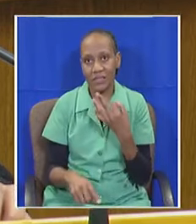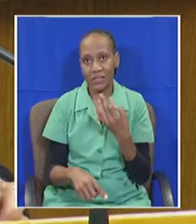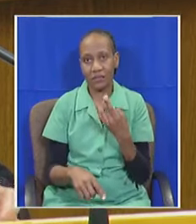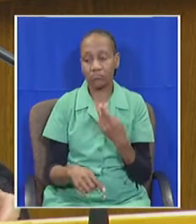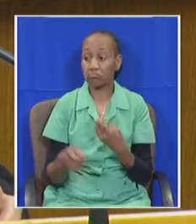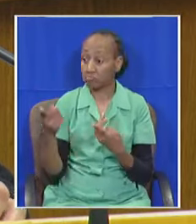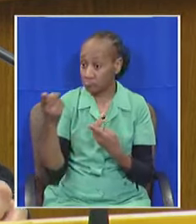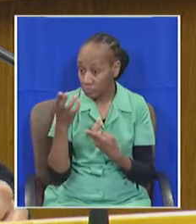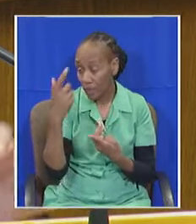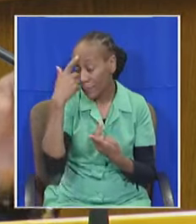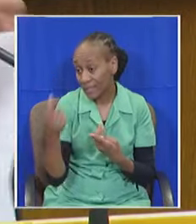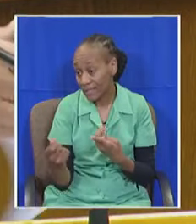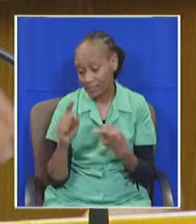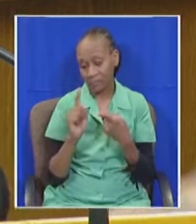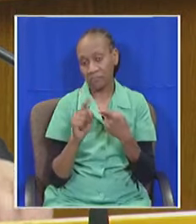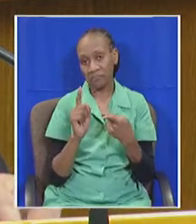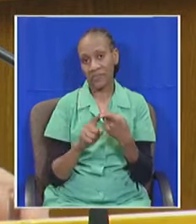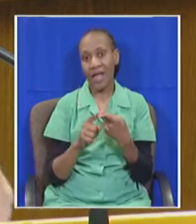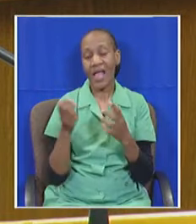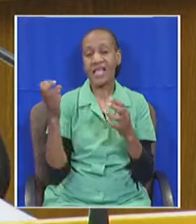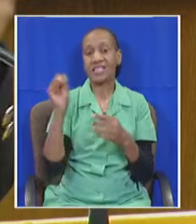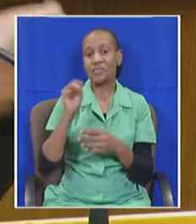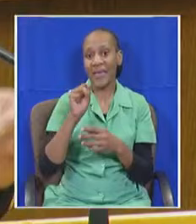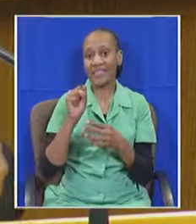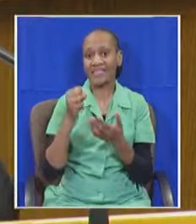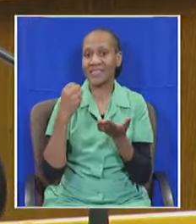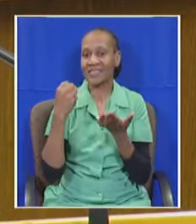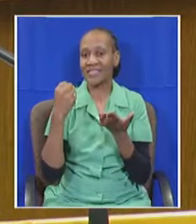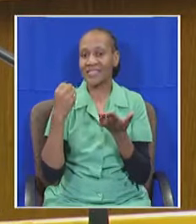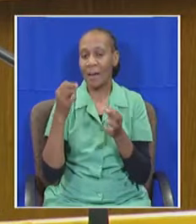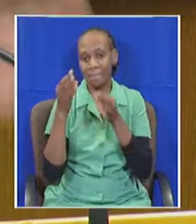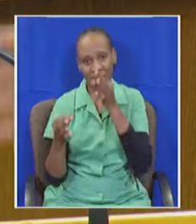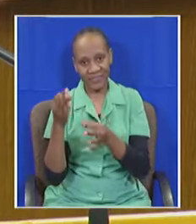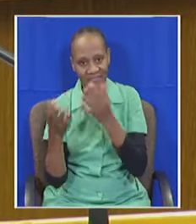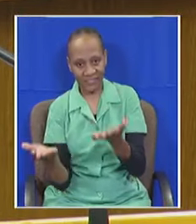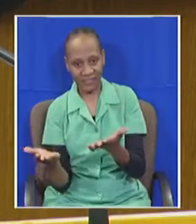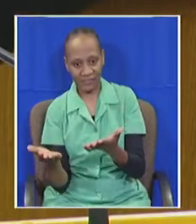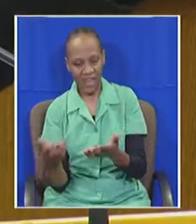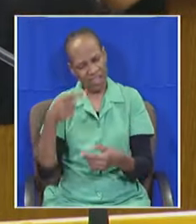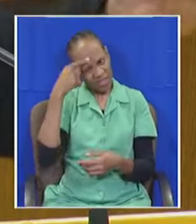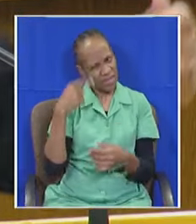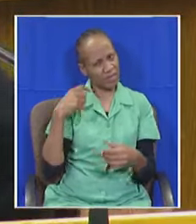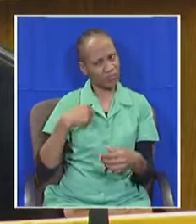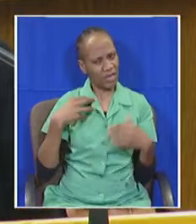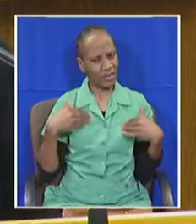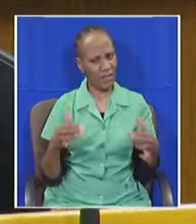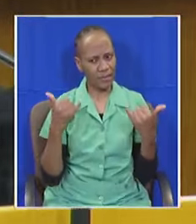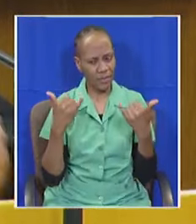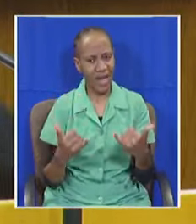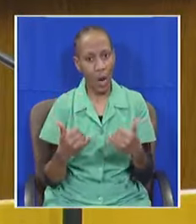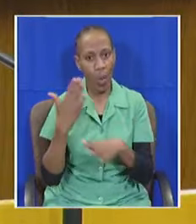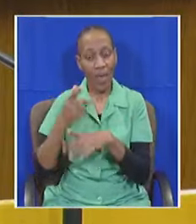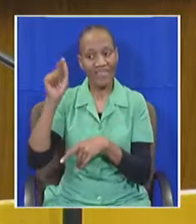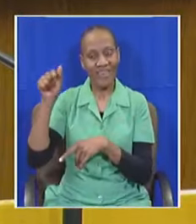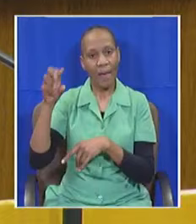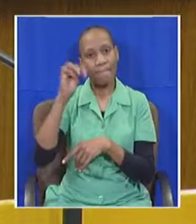it or not, space diplomacy. I think I should start applying now to be a diplomat on Mars. I